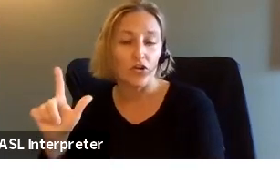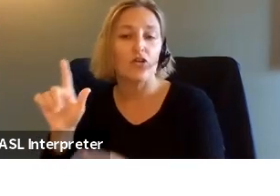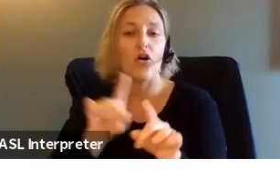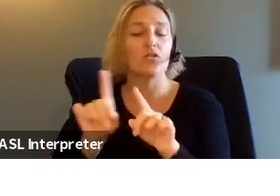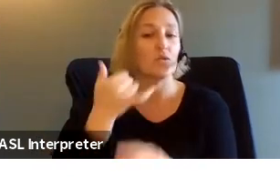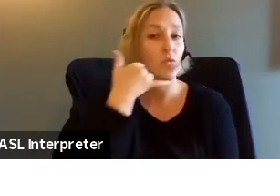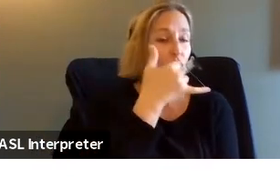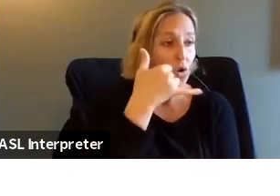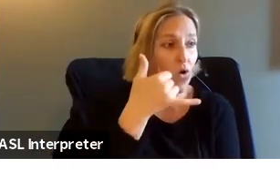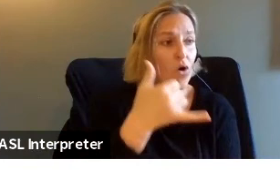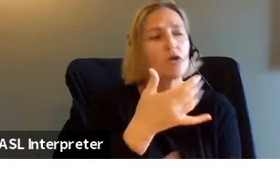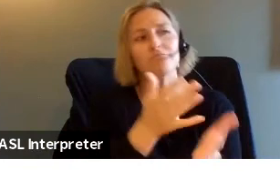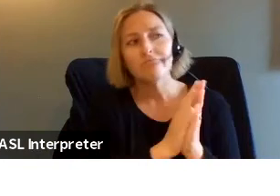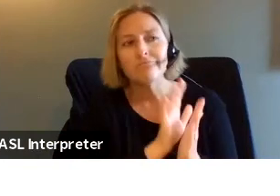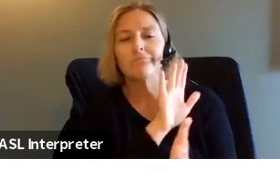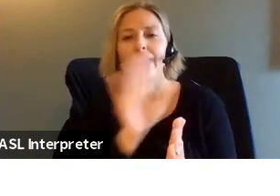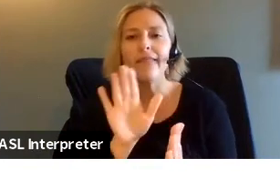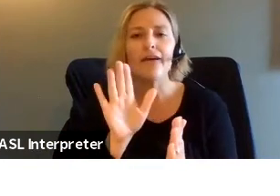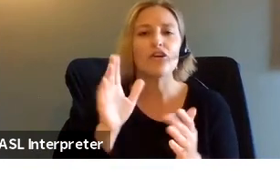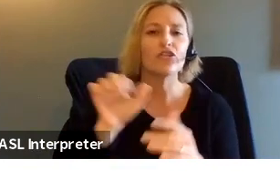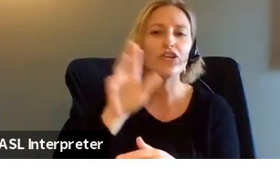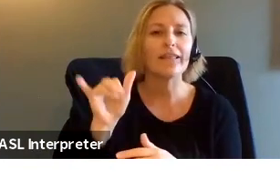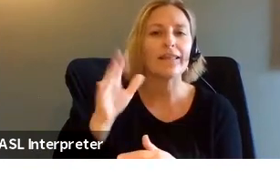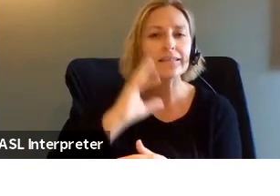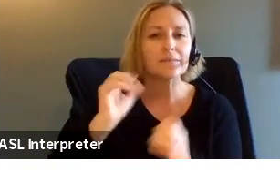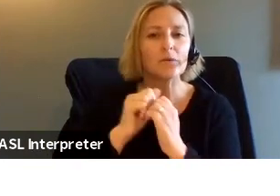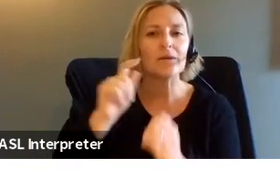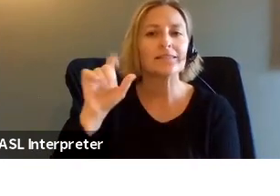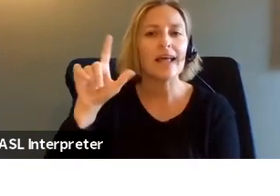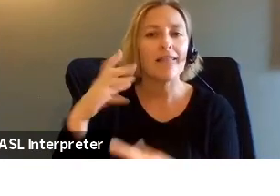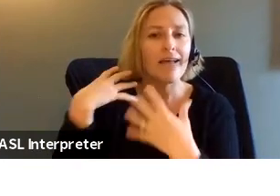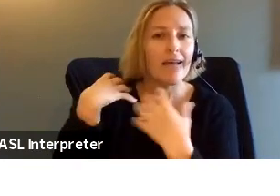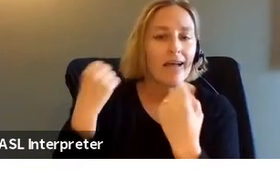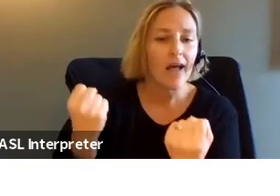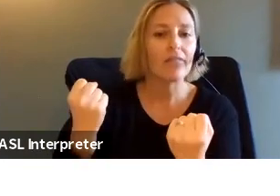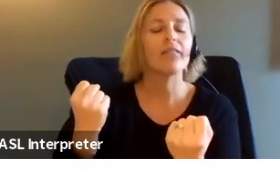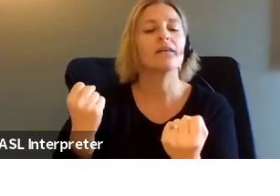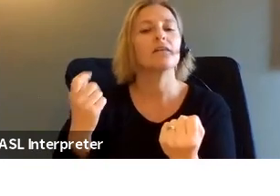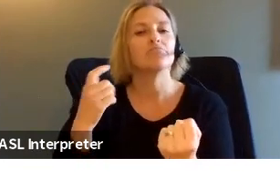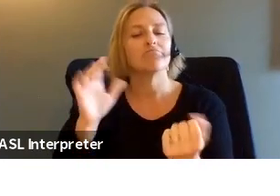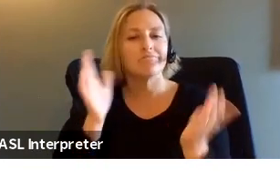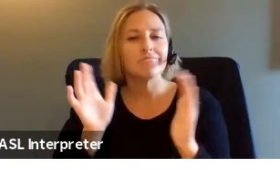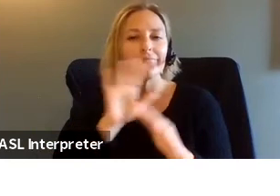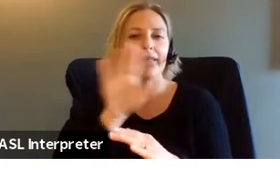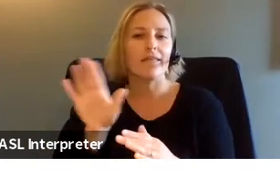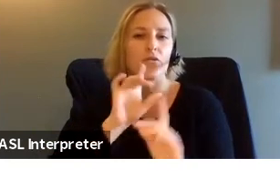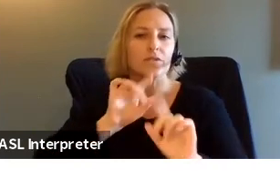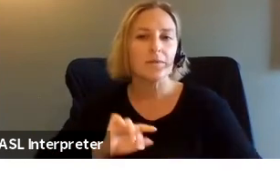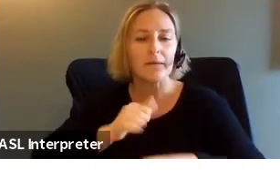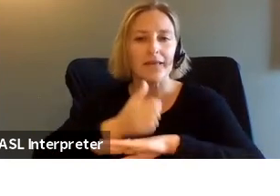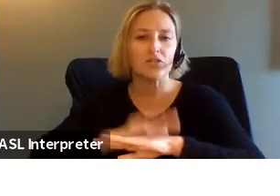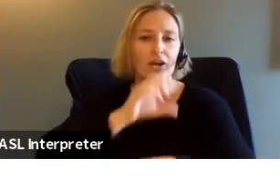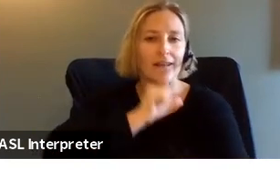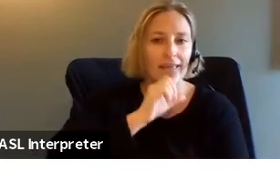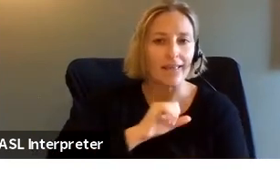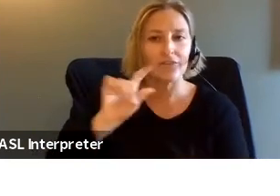early experiences with telehealth in our subspecialty clinic. And we looked at responses by age, sex, race, visit